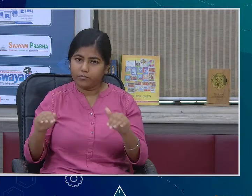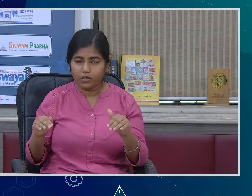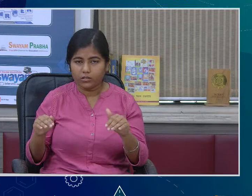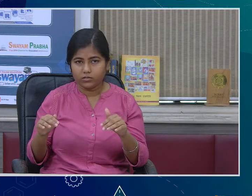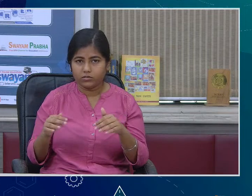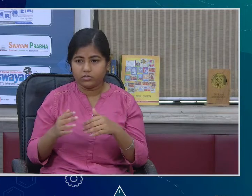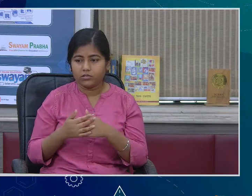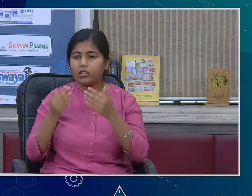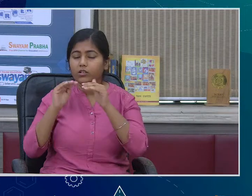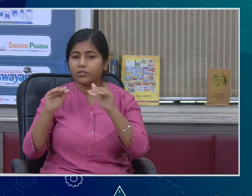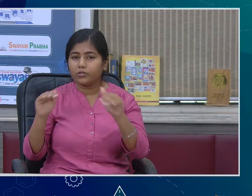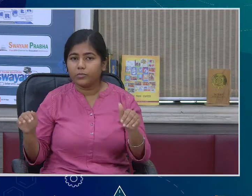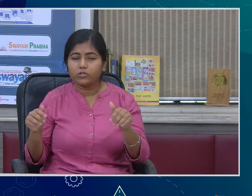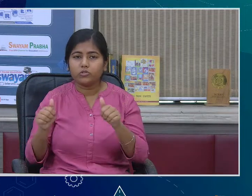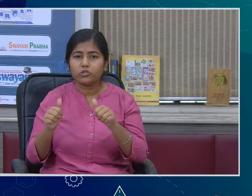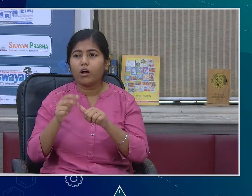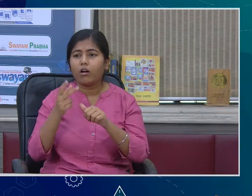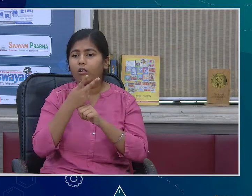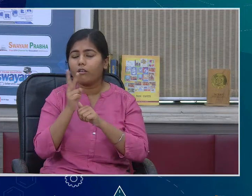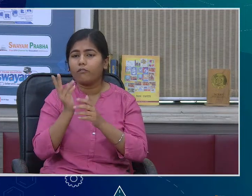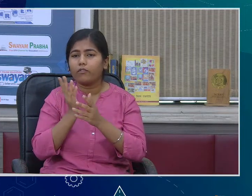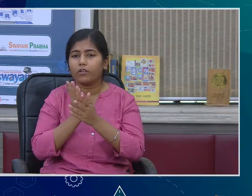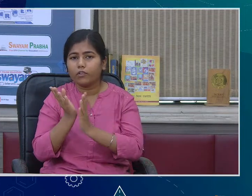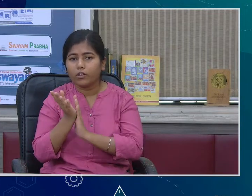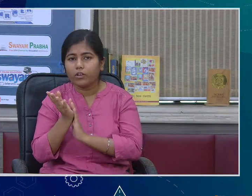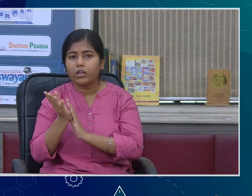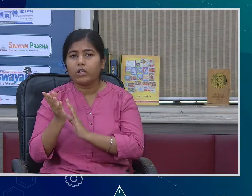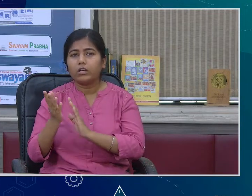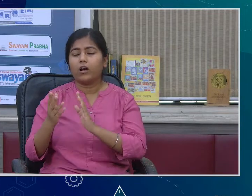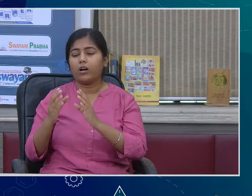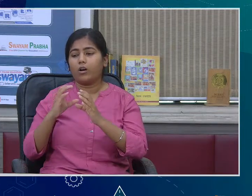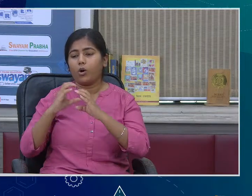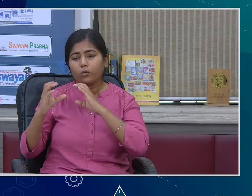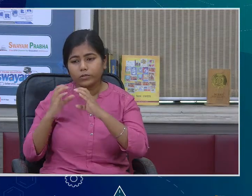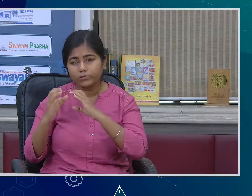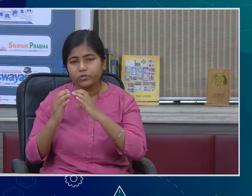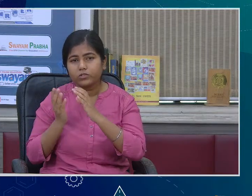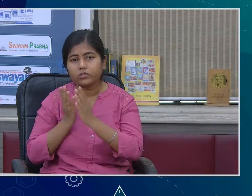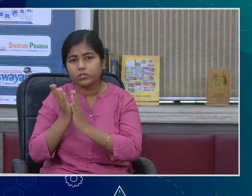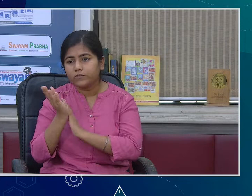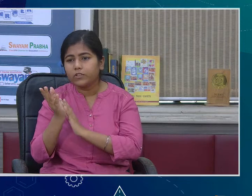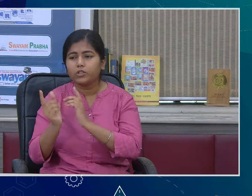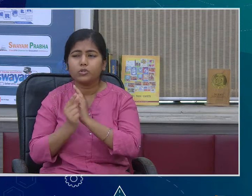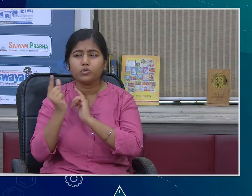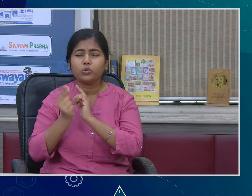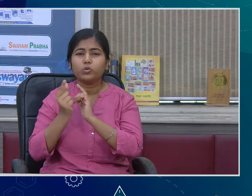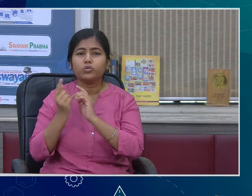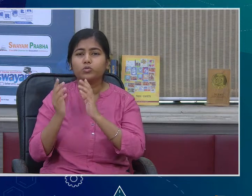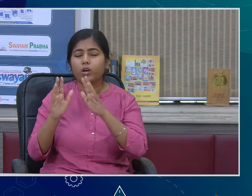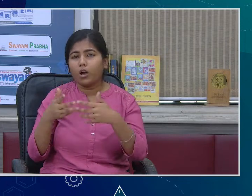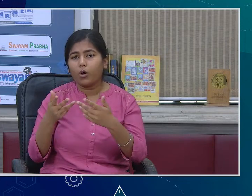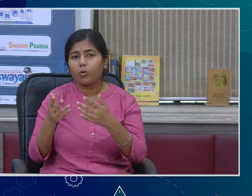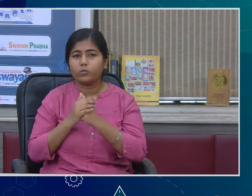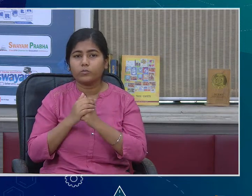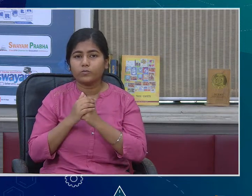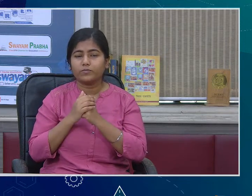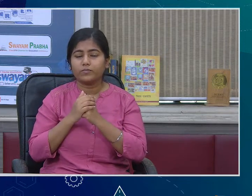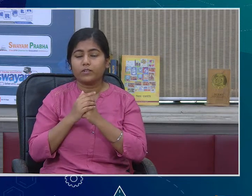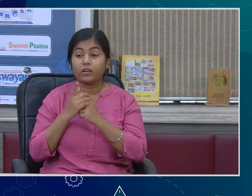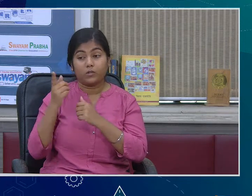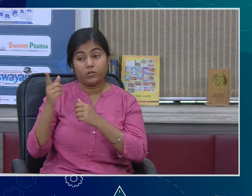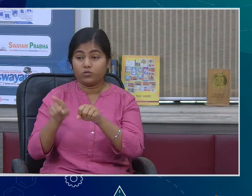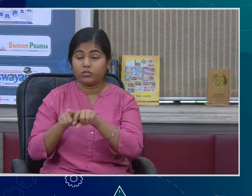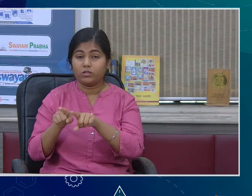uses augmentative or alternative communication system in a classroom, then how can you as a